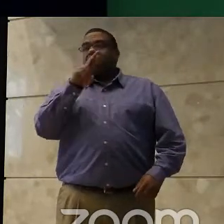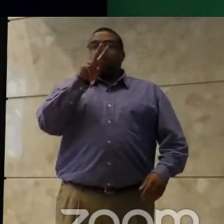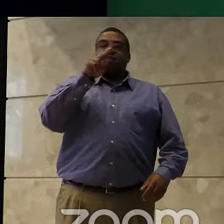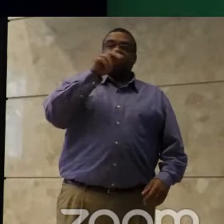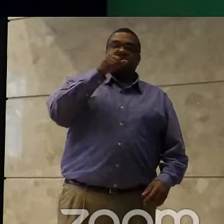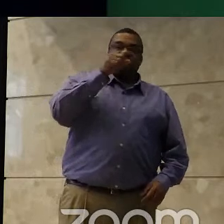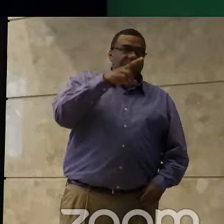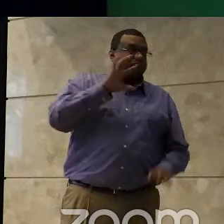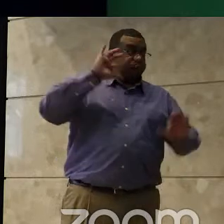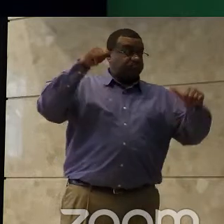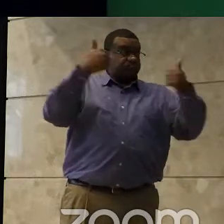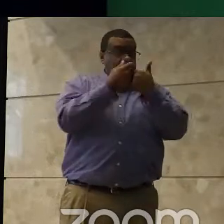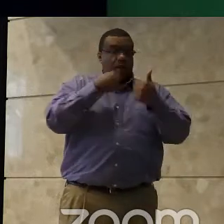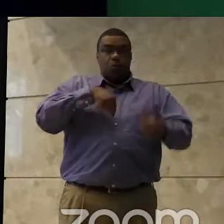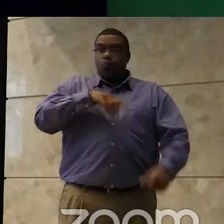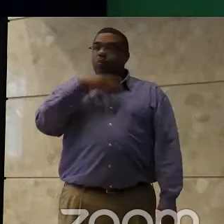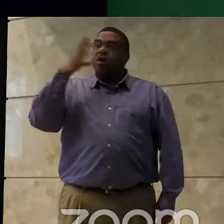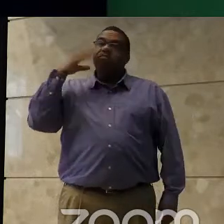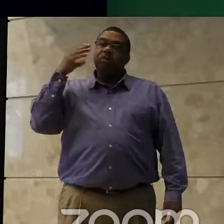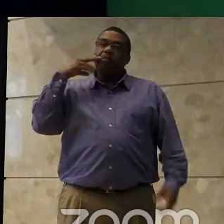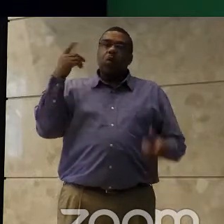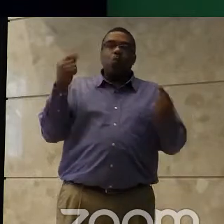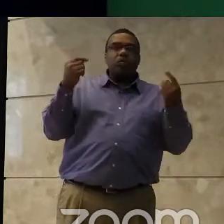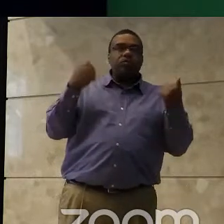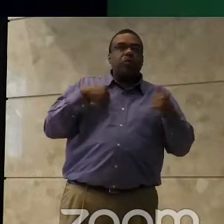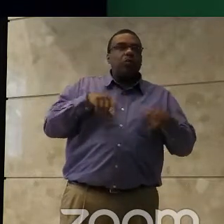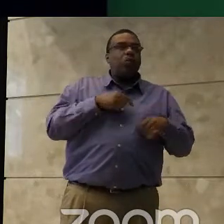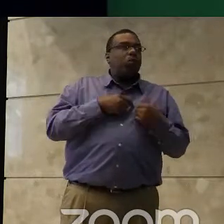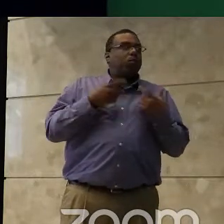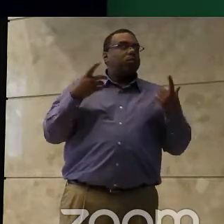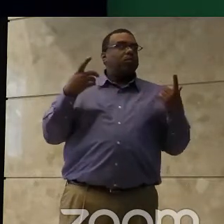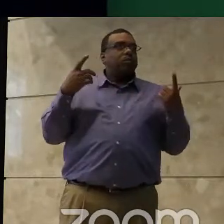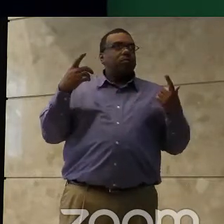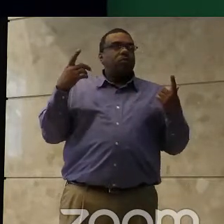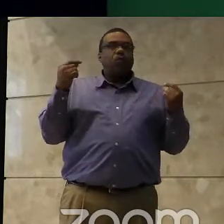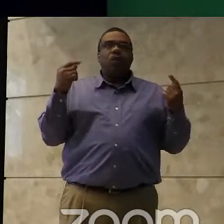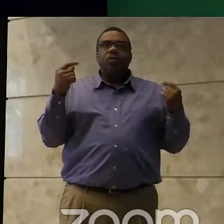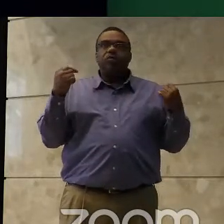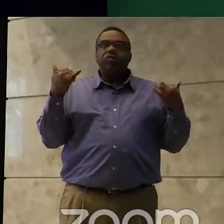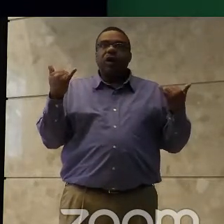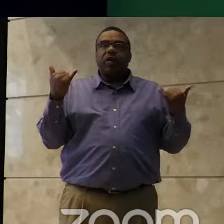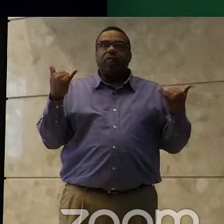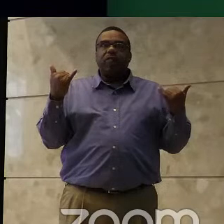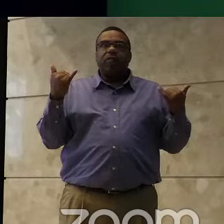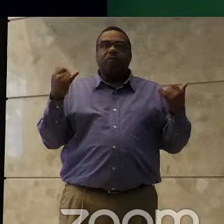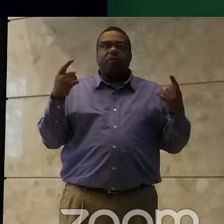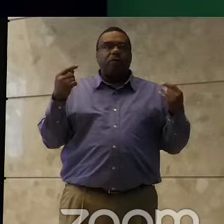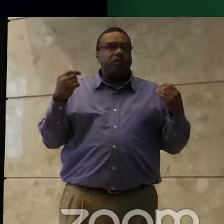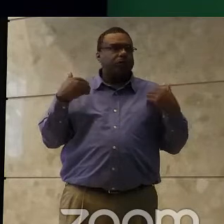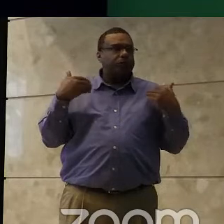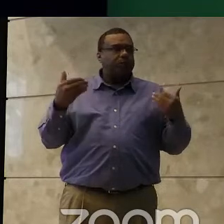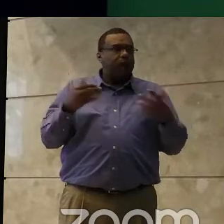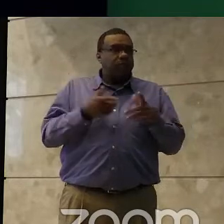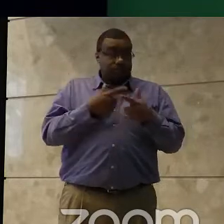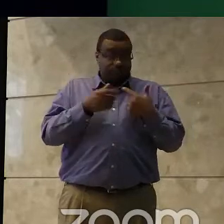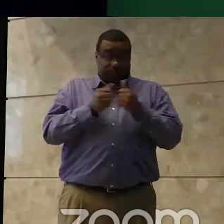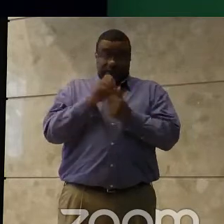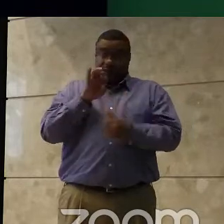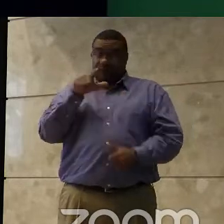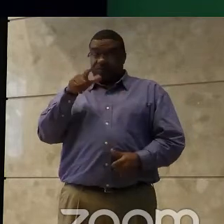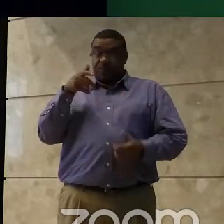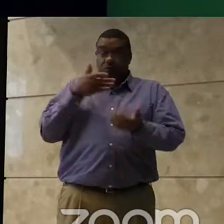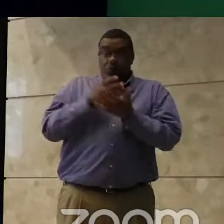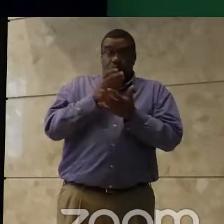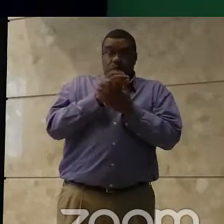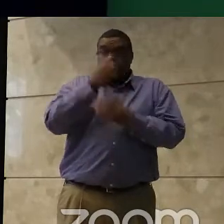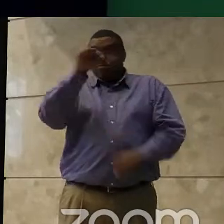challenge we face is to think, what now? What do we do now? And this is where the civil rights movement